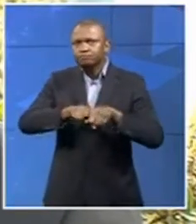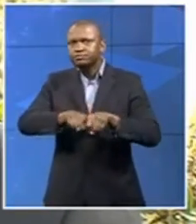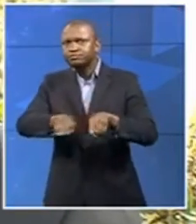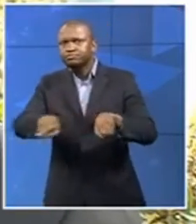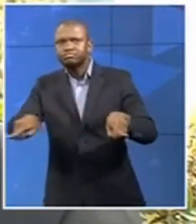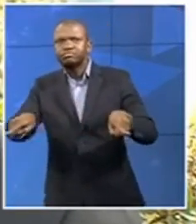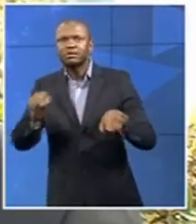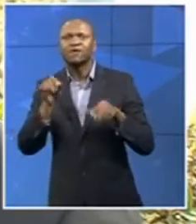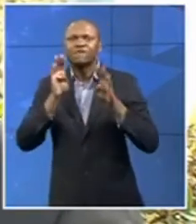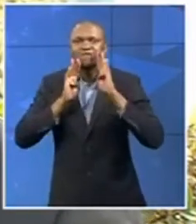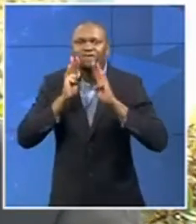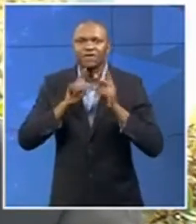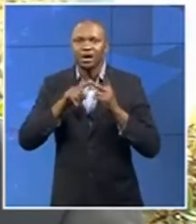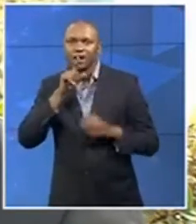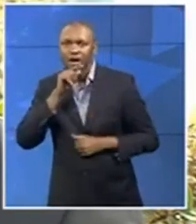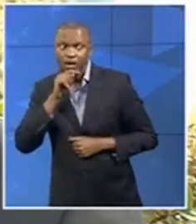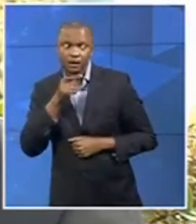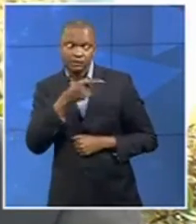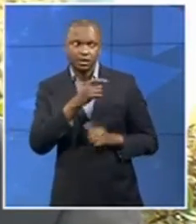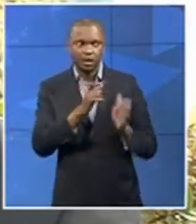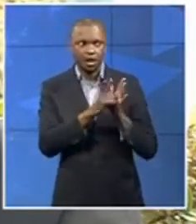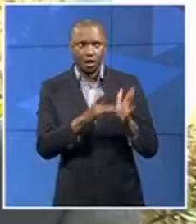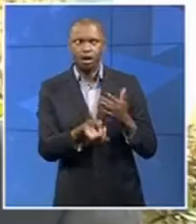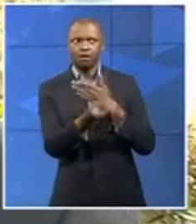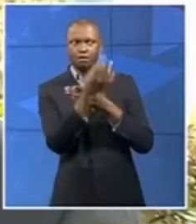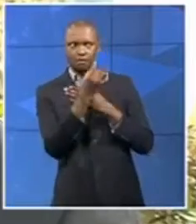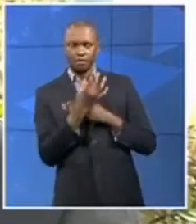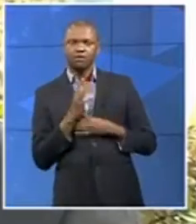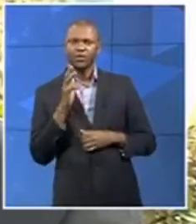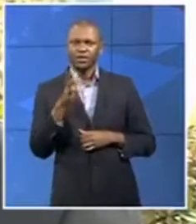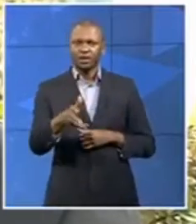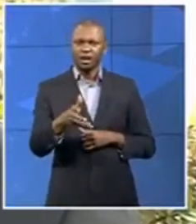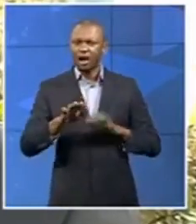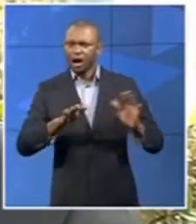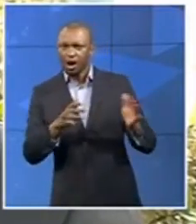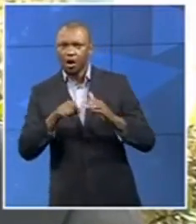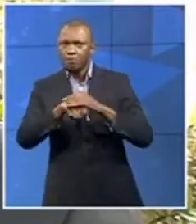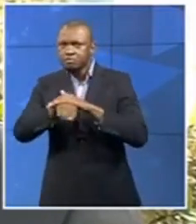But lawyers will come back and give us feedback as to how he looks. So I think let's wait for that.